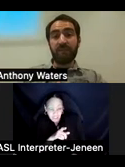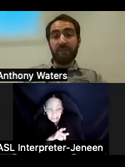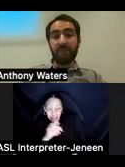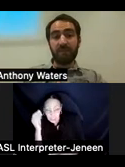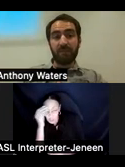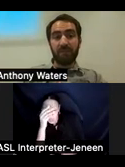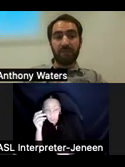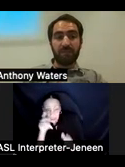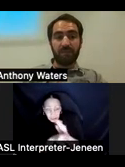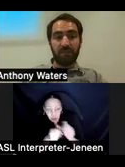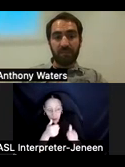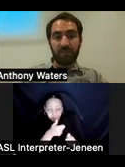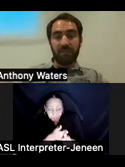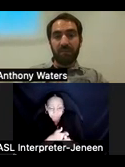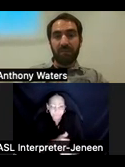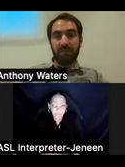yourself?